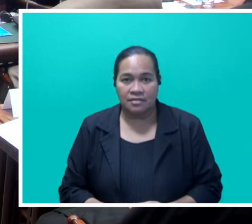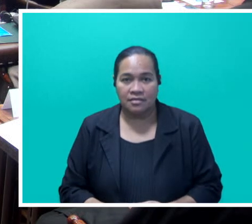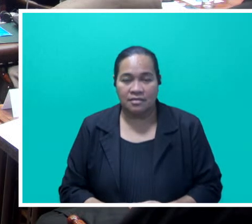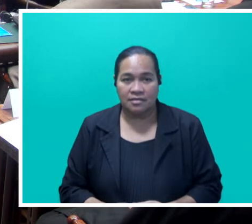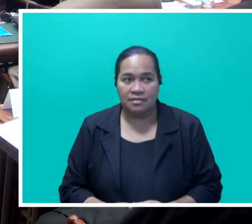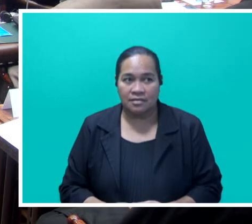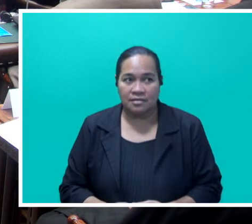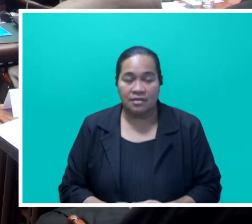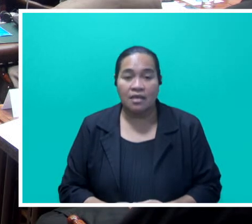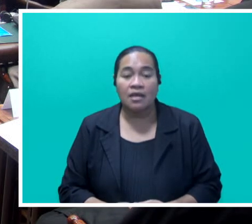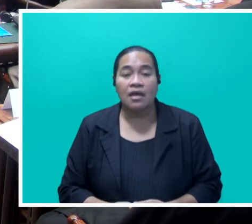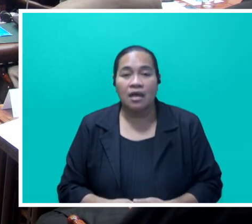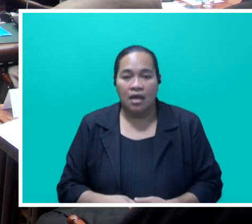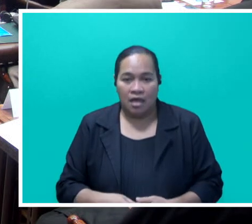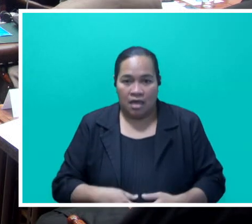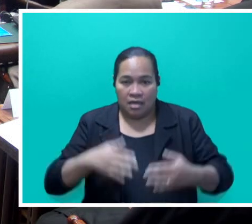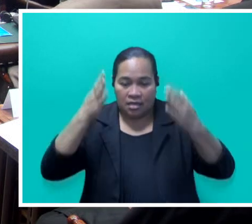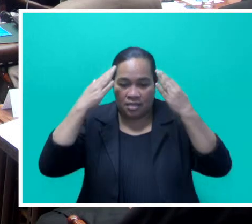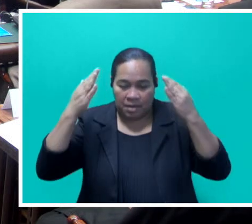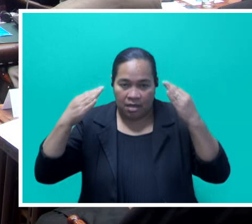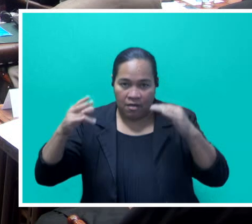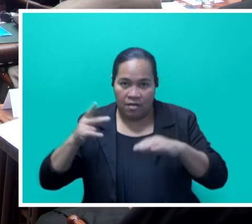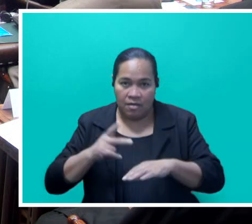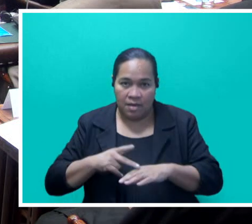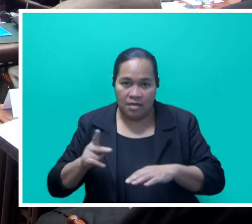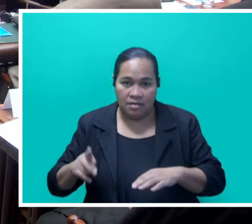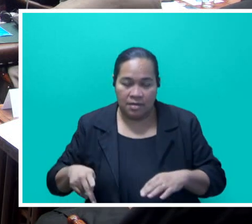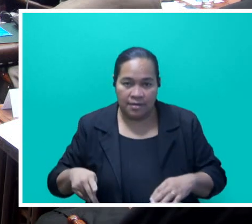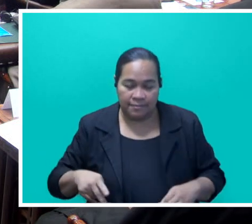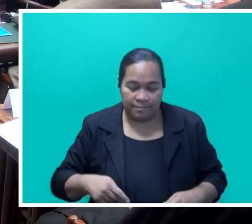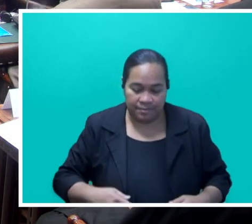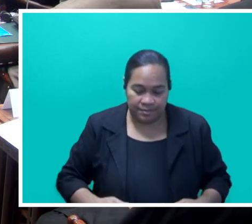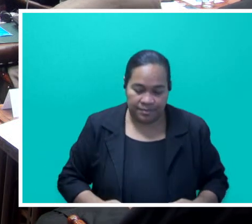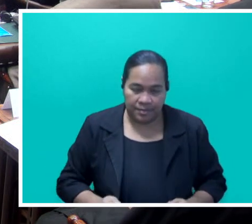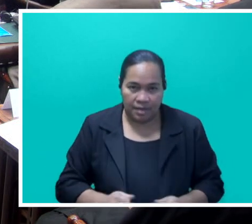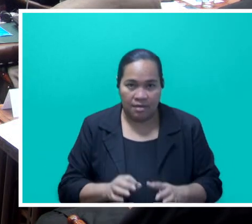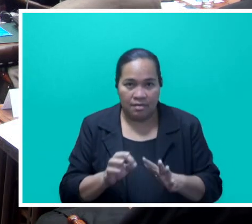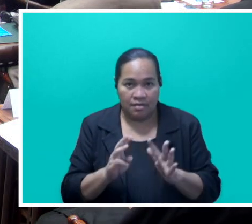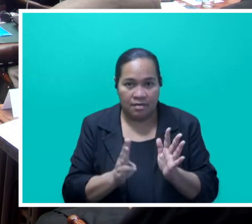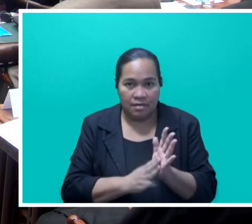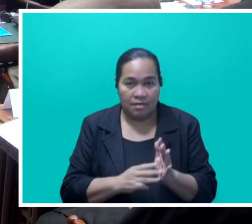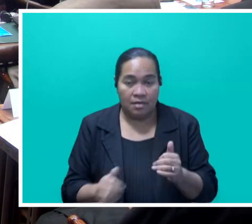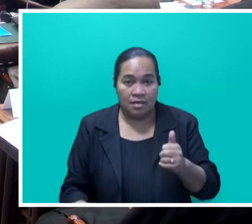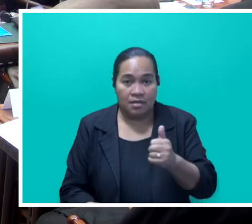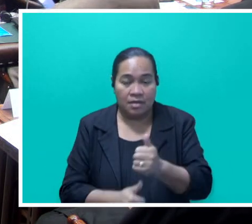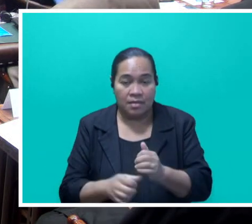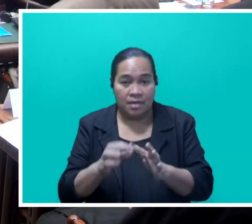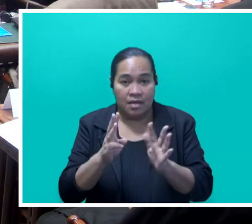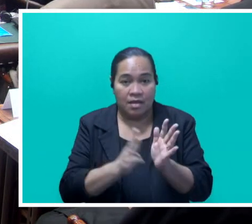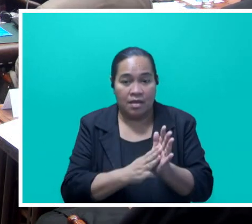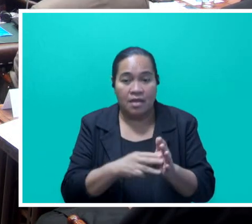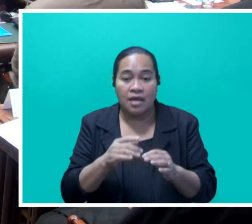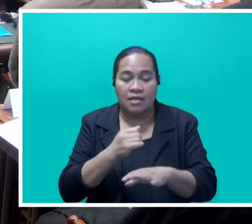The Honourable Speaker of Parliament, the Honourable Prime Minister, Honourable Deputy Prime Ministers, Honourable